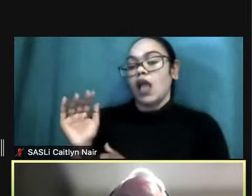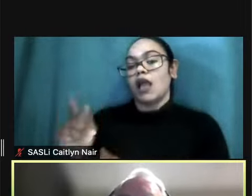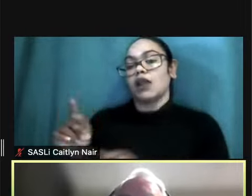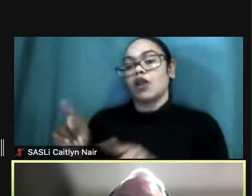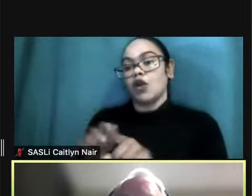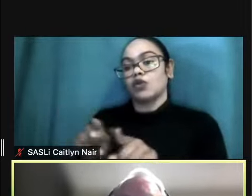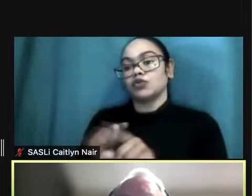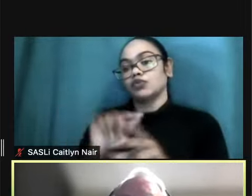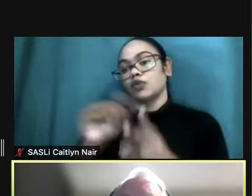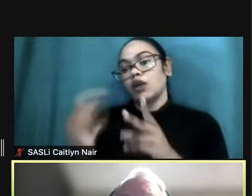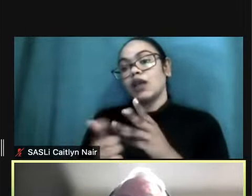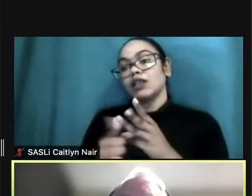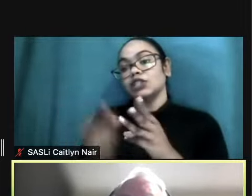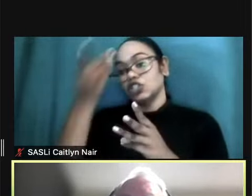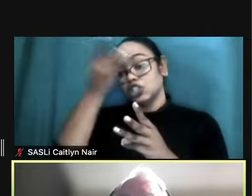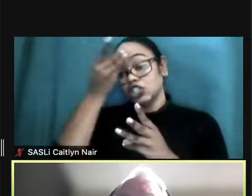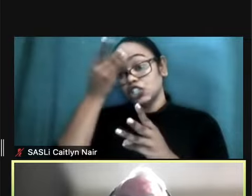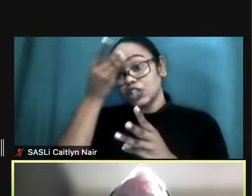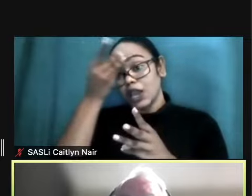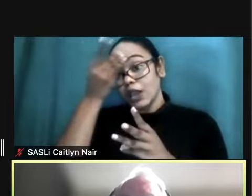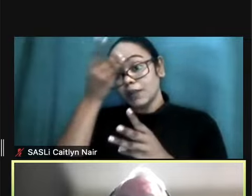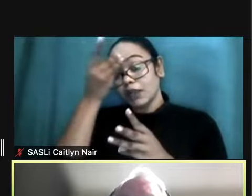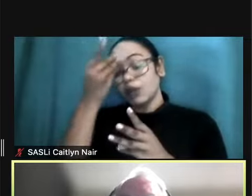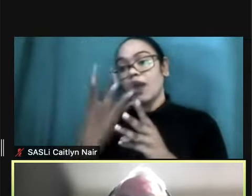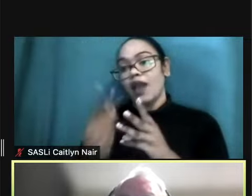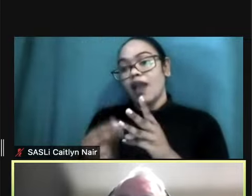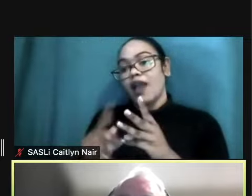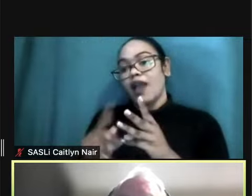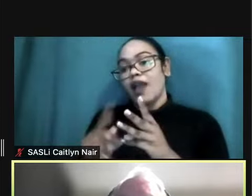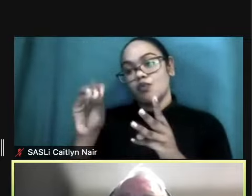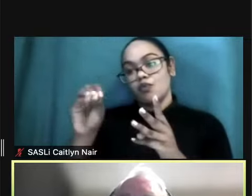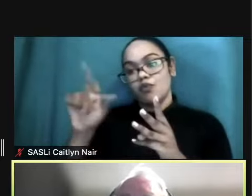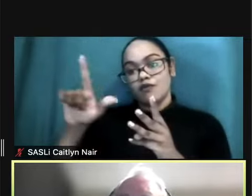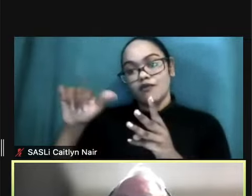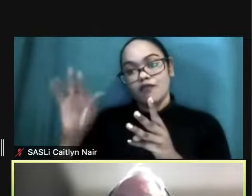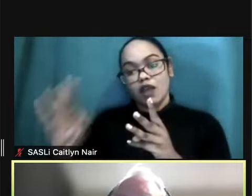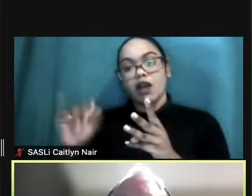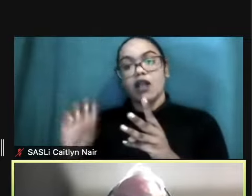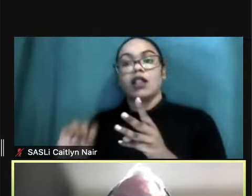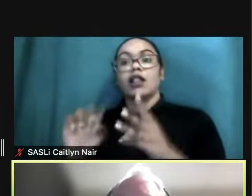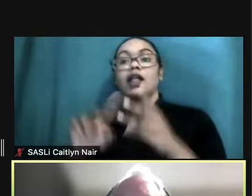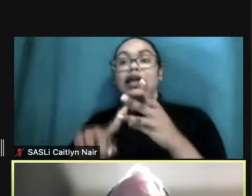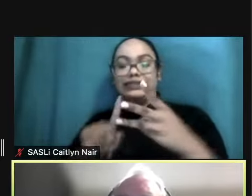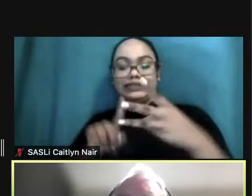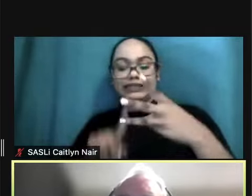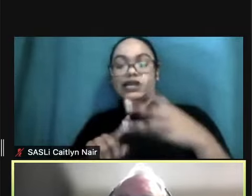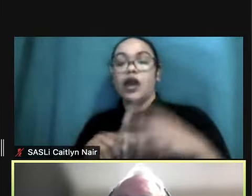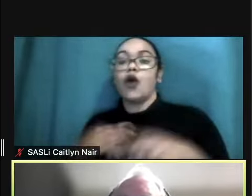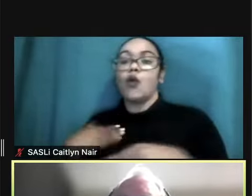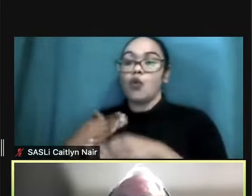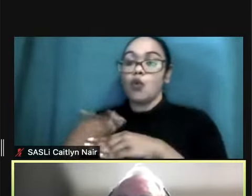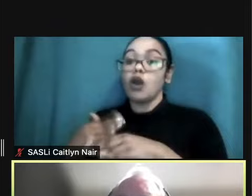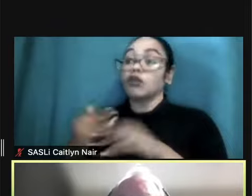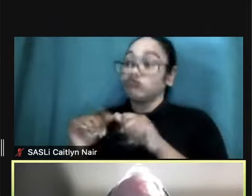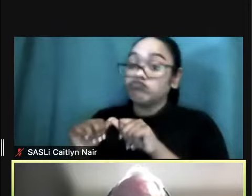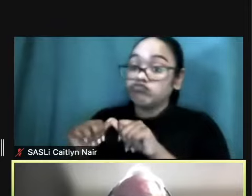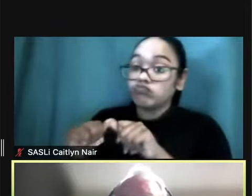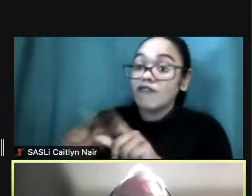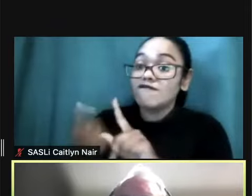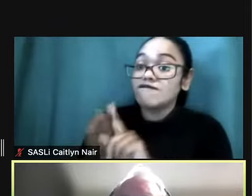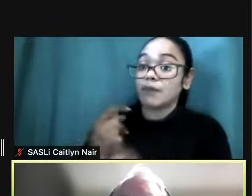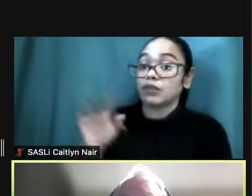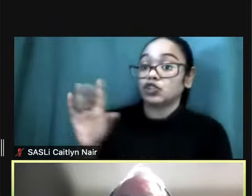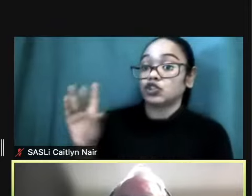in Durban at the Africa Health Research Institute. And that work is already ongoing just from Tuesday, from